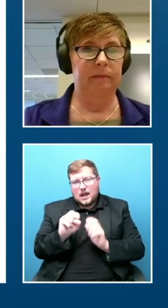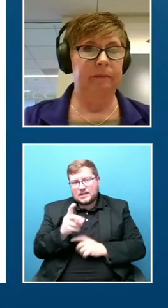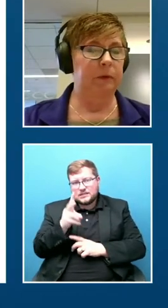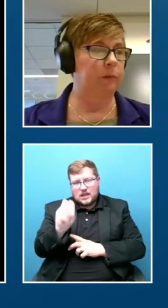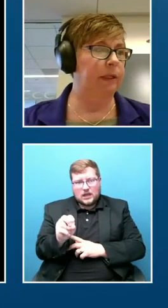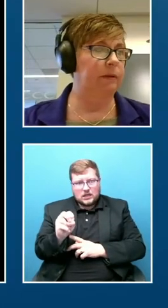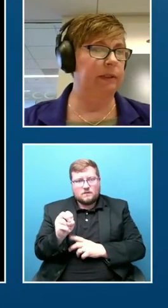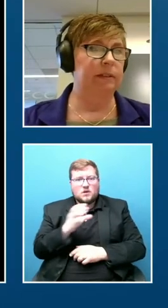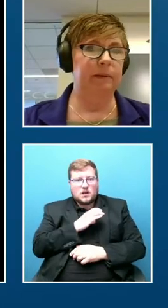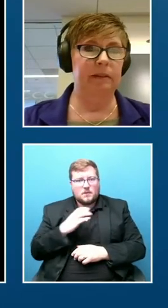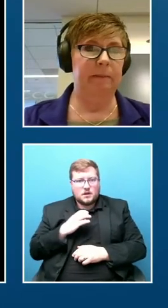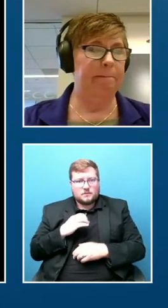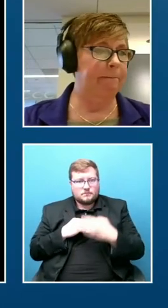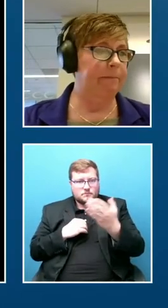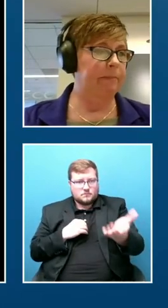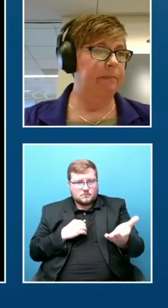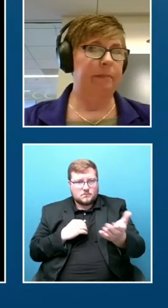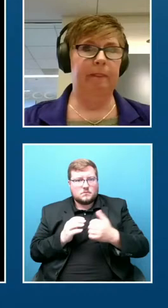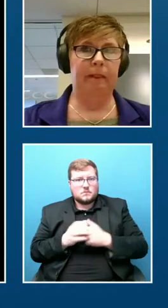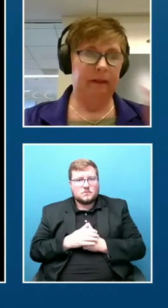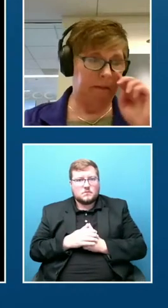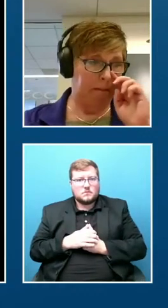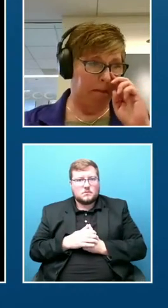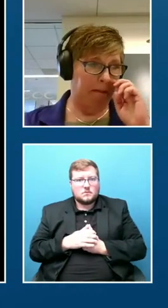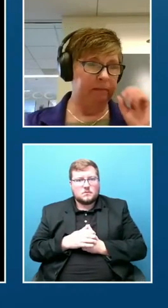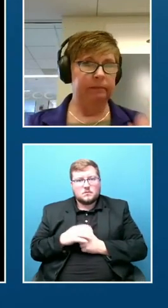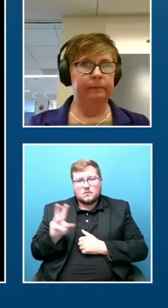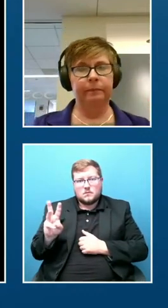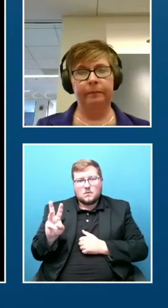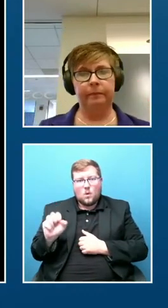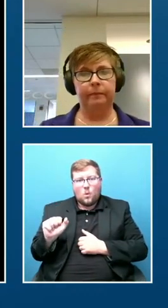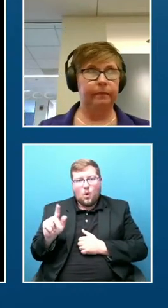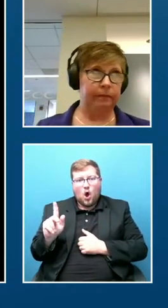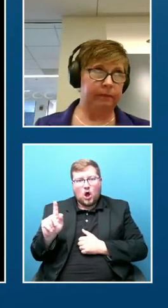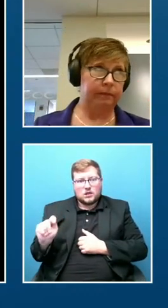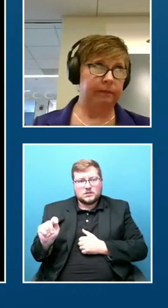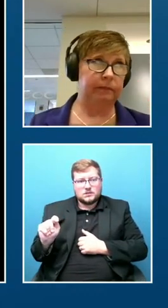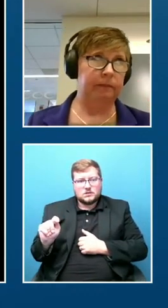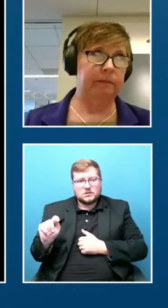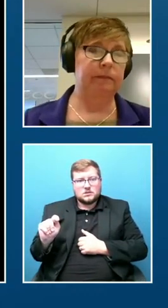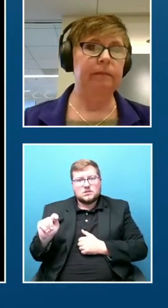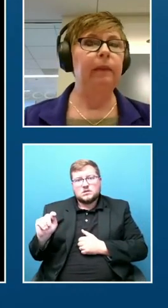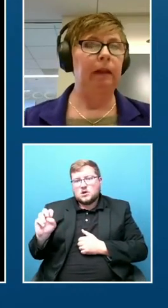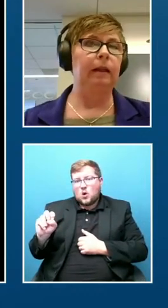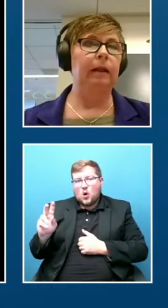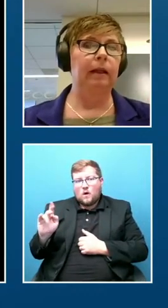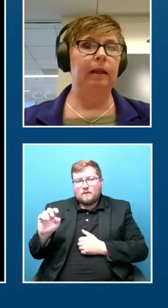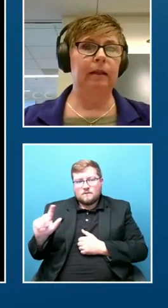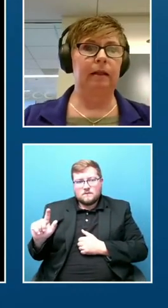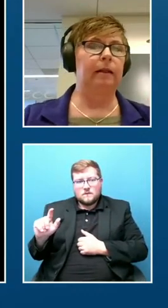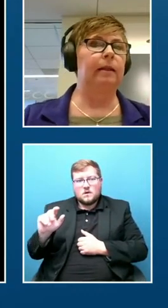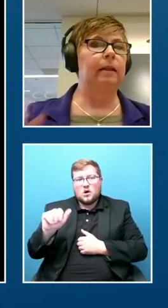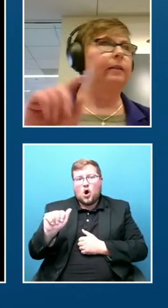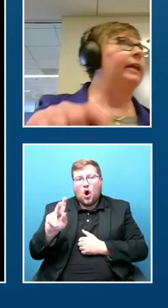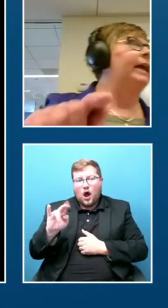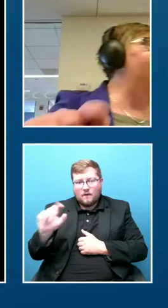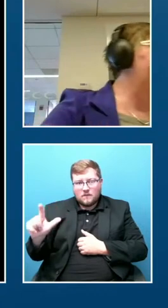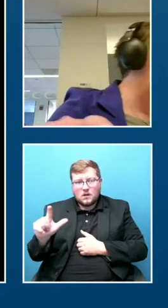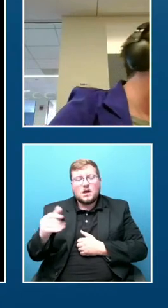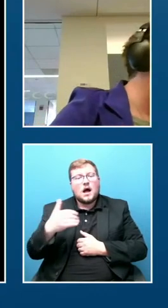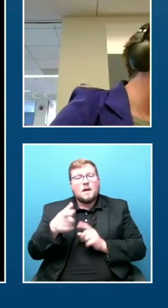Slide or play the witness. Hello, my name is Walt Auvel, and I'm pleased to appear before the Democratic National Committee Credentials